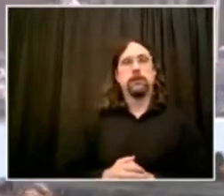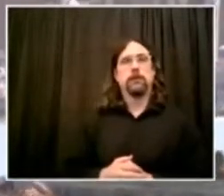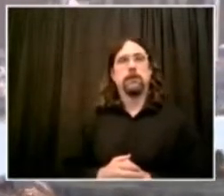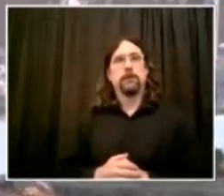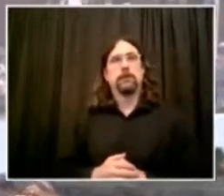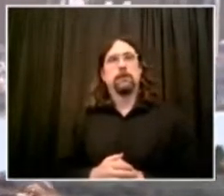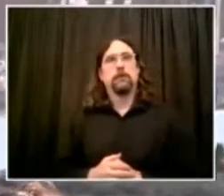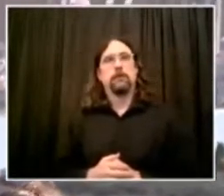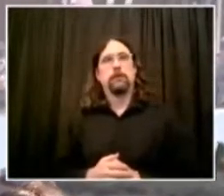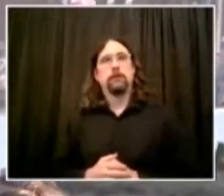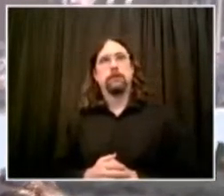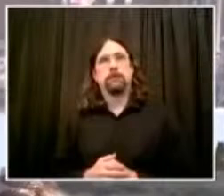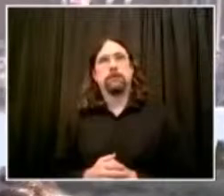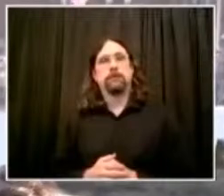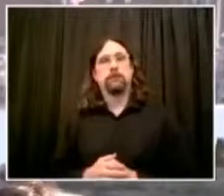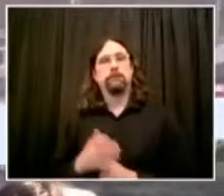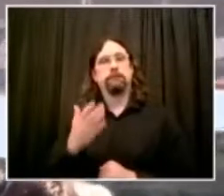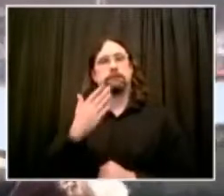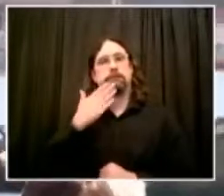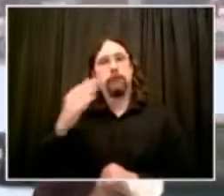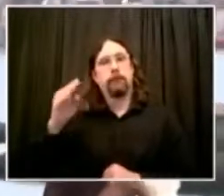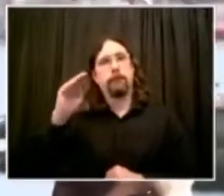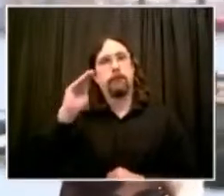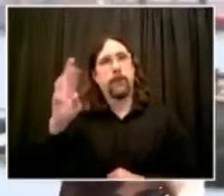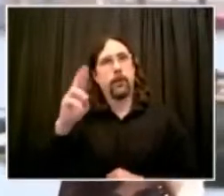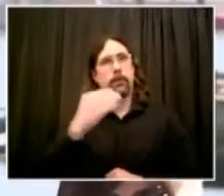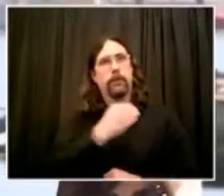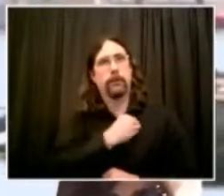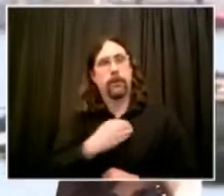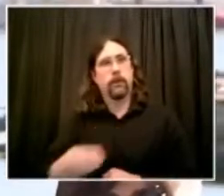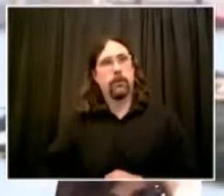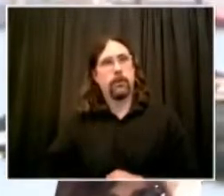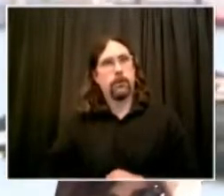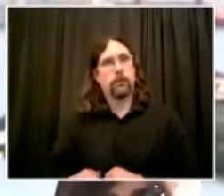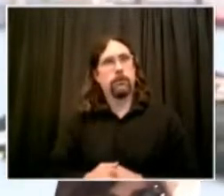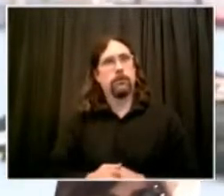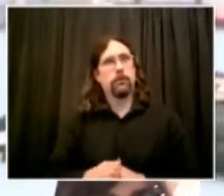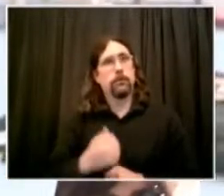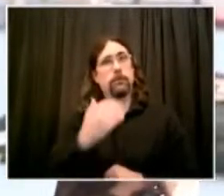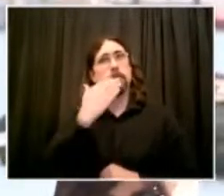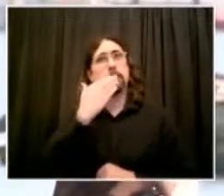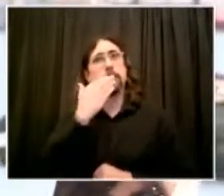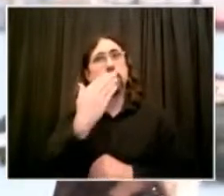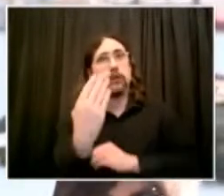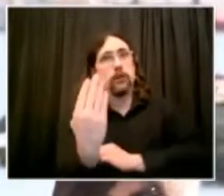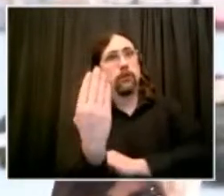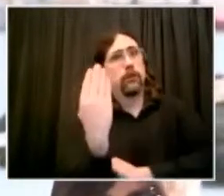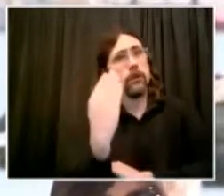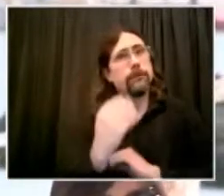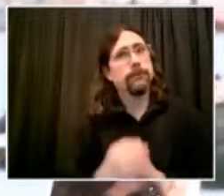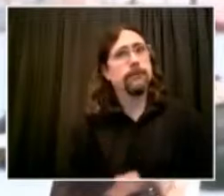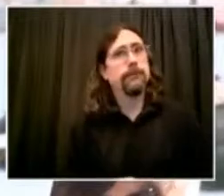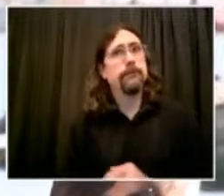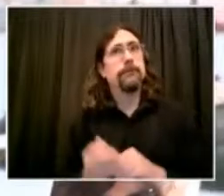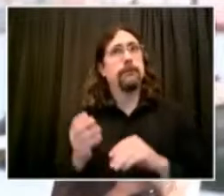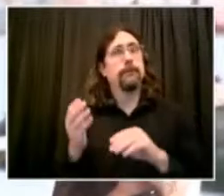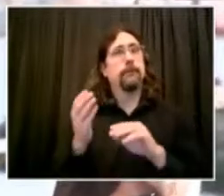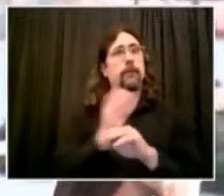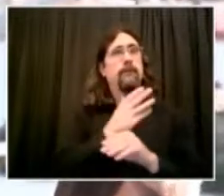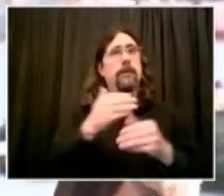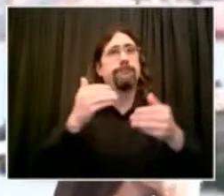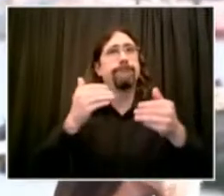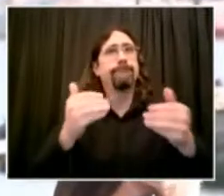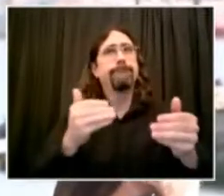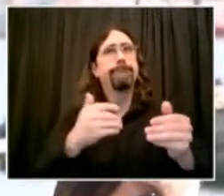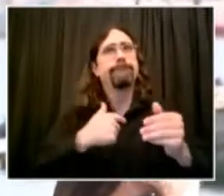Good morning, everyone. Before I begin, just want to take a moment to thank the brave women and men who've been on the